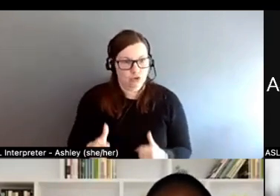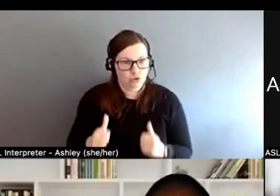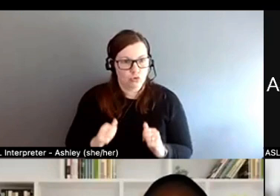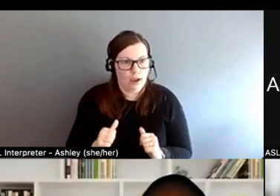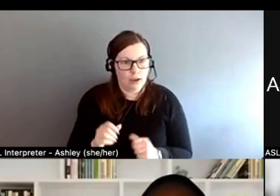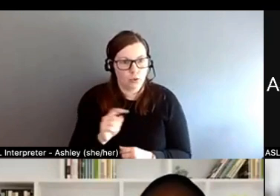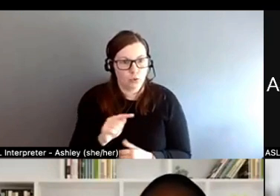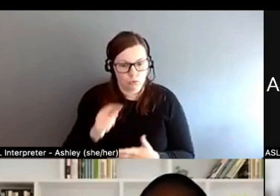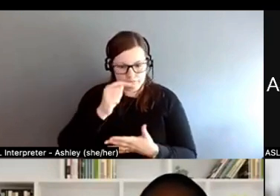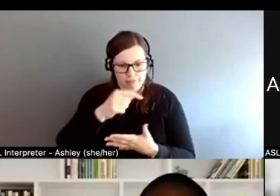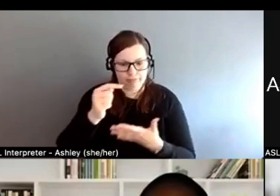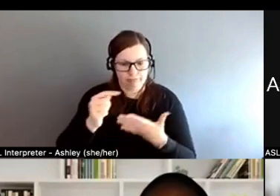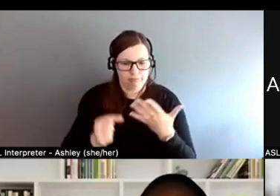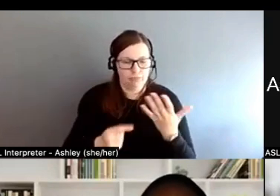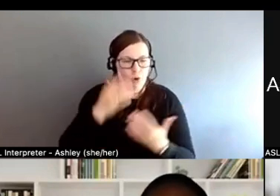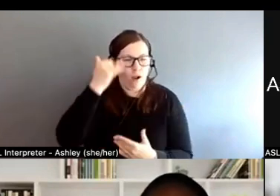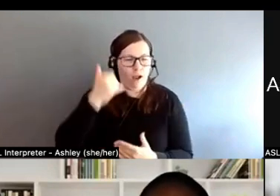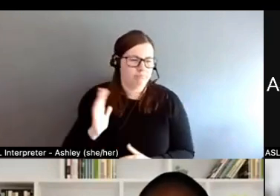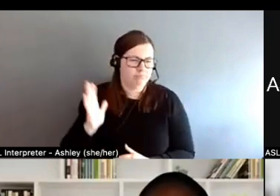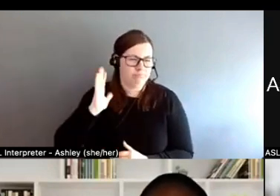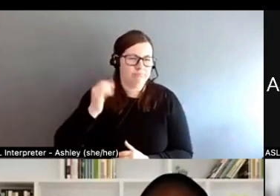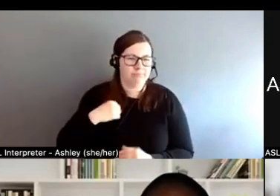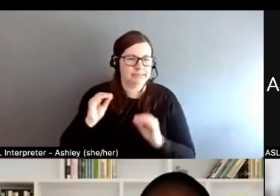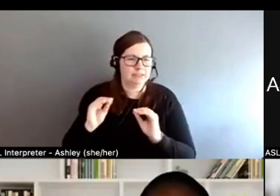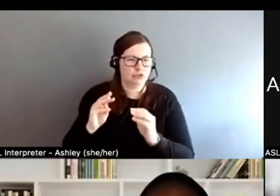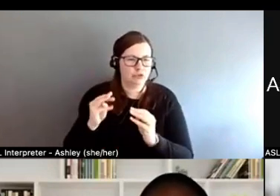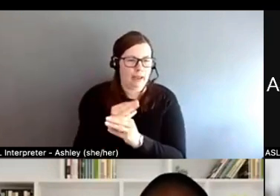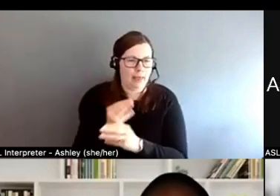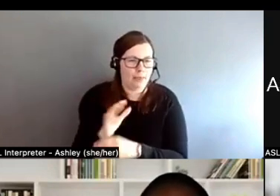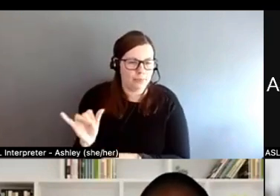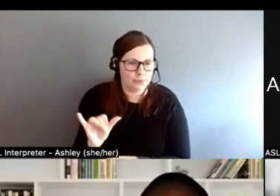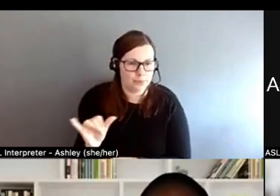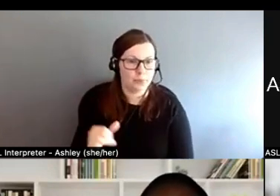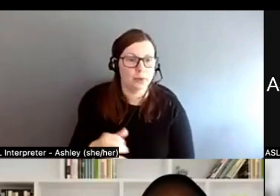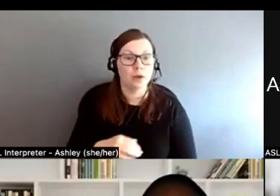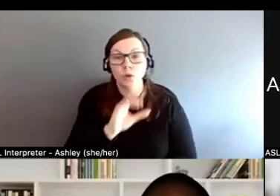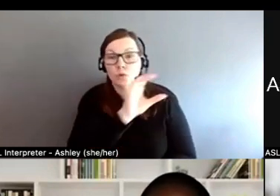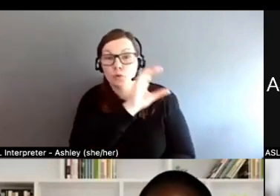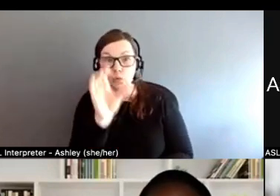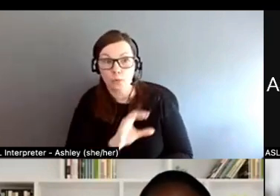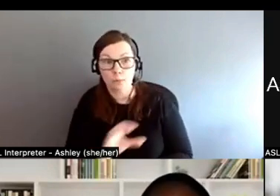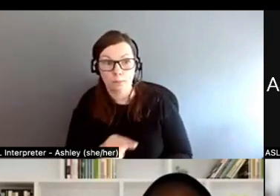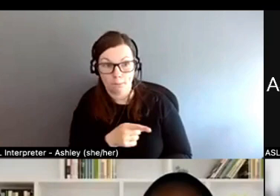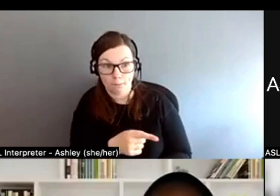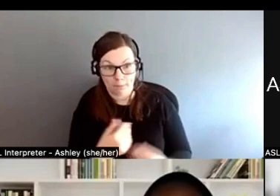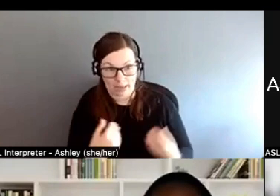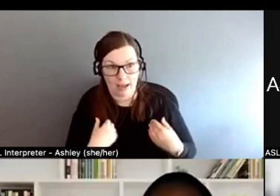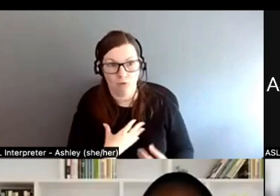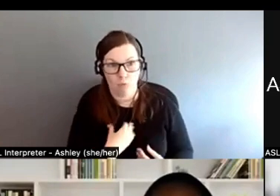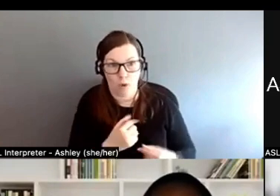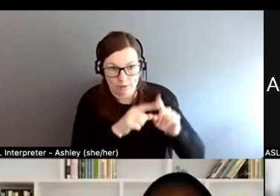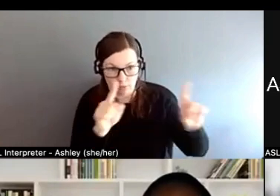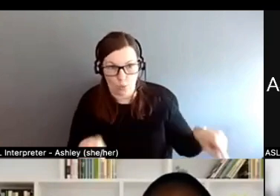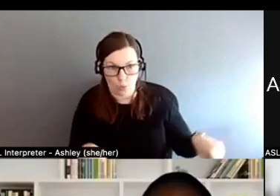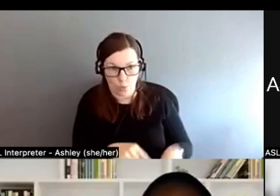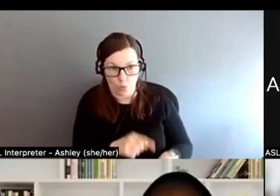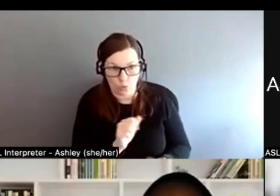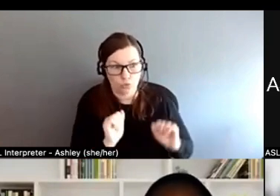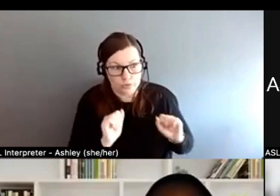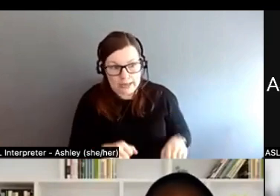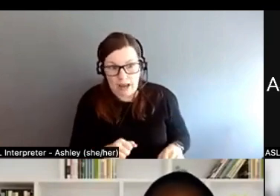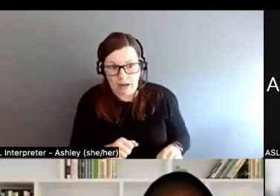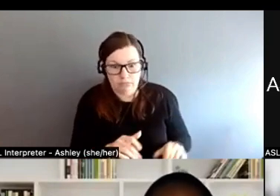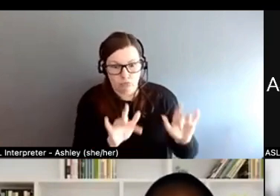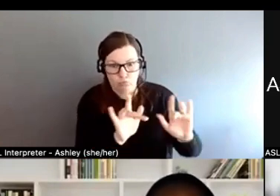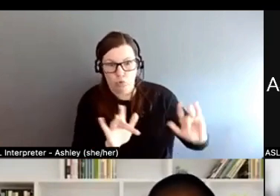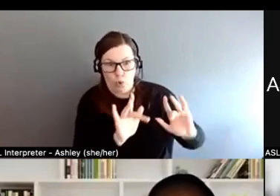Zoom has a whiteboard and you will be able to record through Zoom. Oh yeah. Record yourself, record the whiteboard, and you